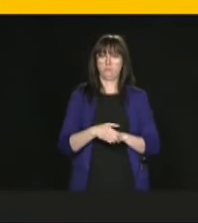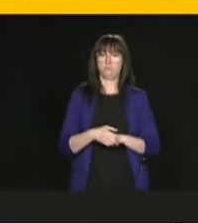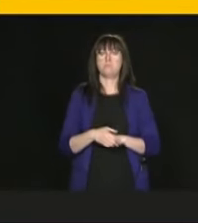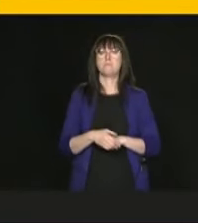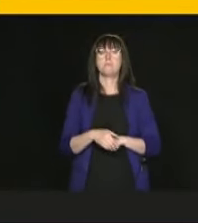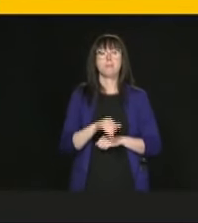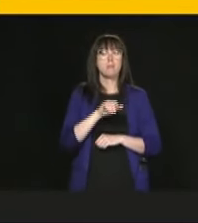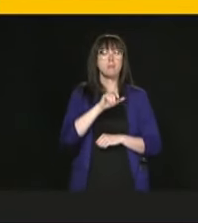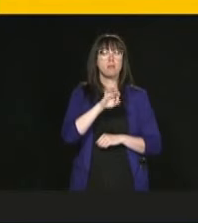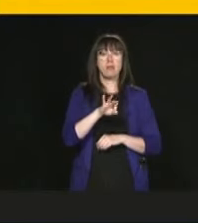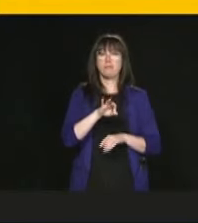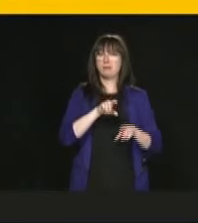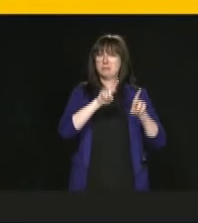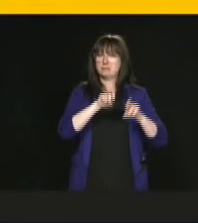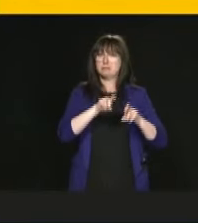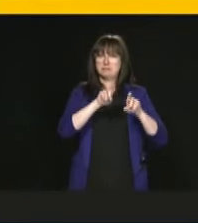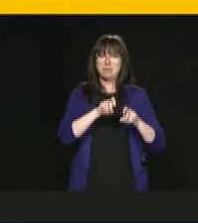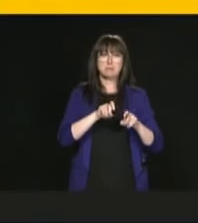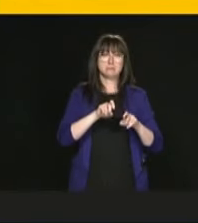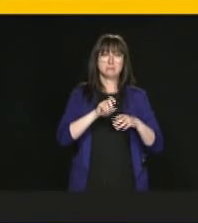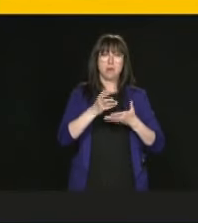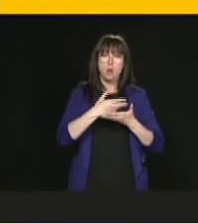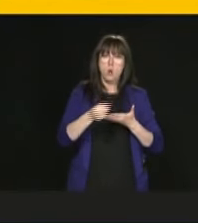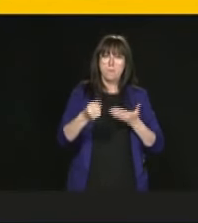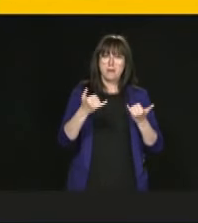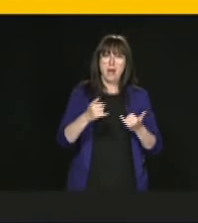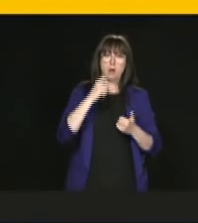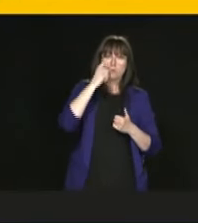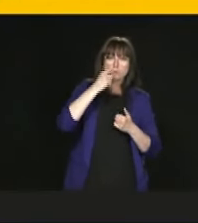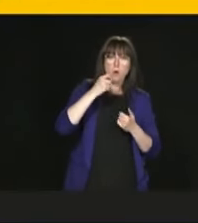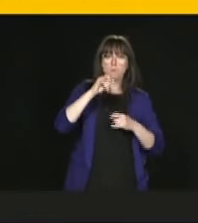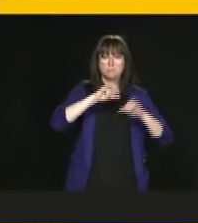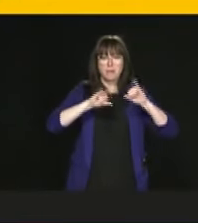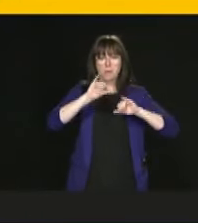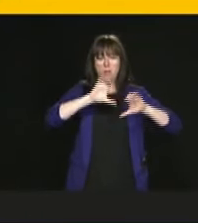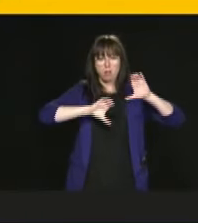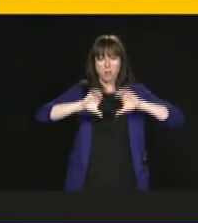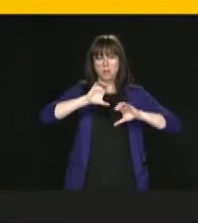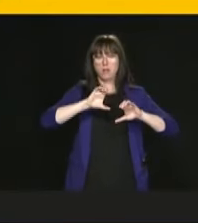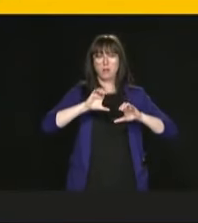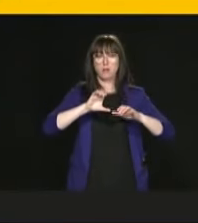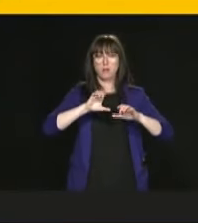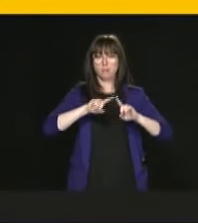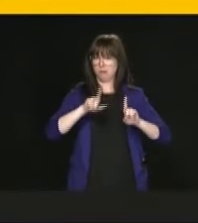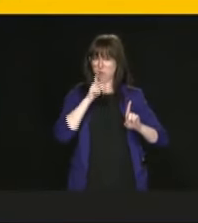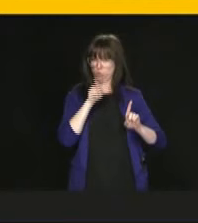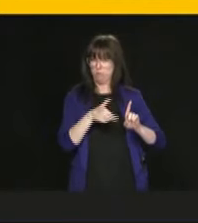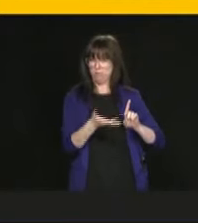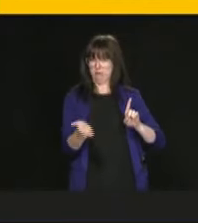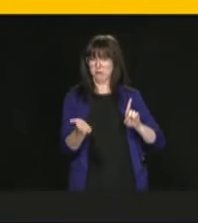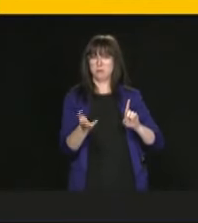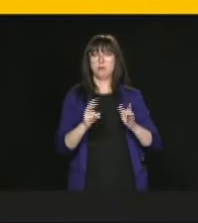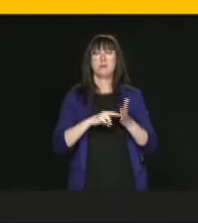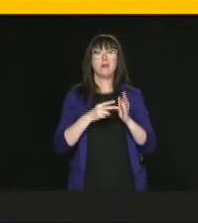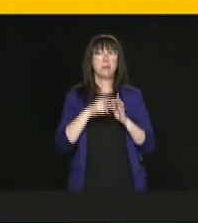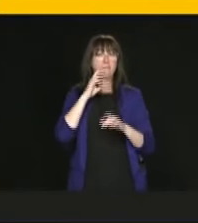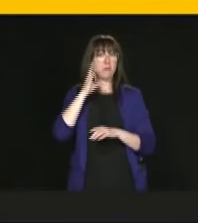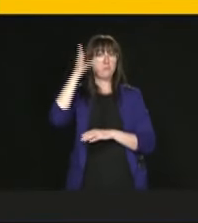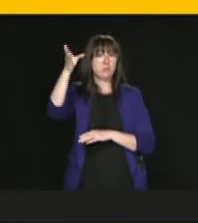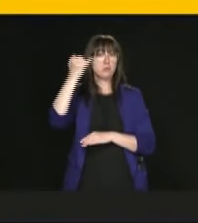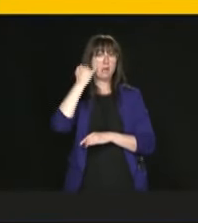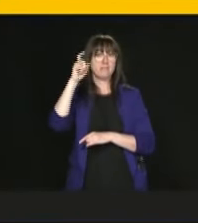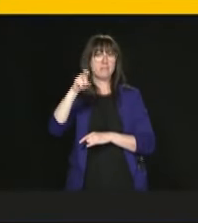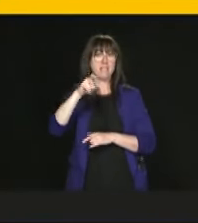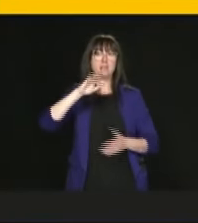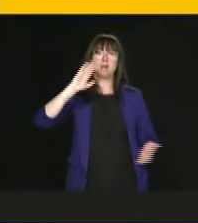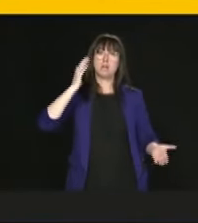whatever, now in areas where there's probably not needed, you're then diminishing that capacity for when you actually need it.